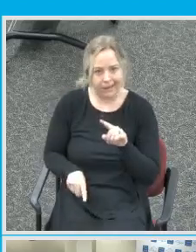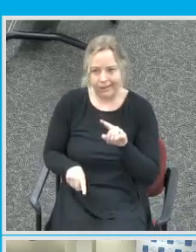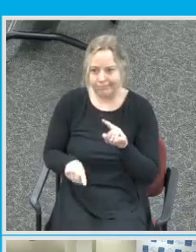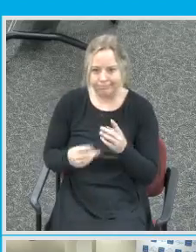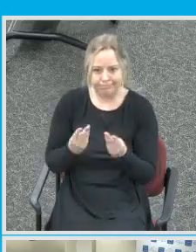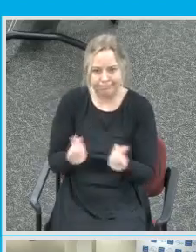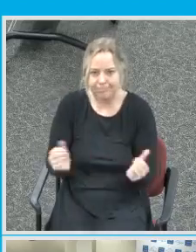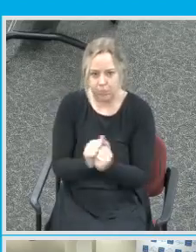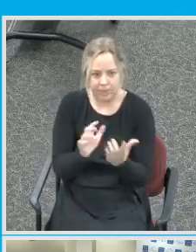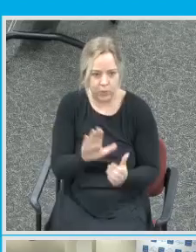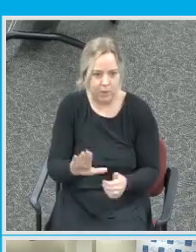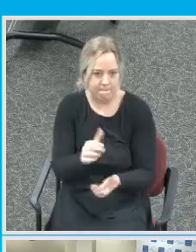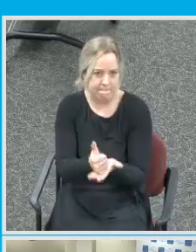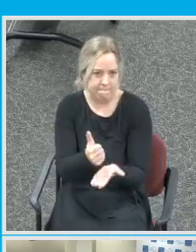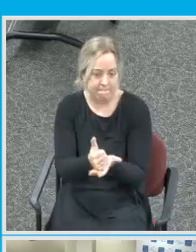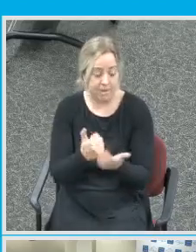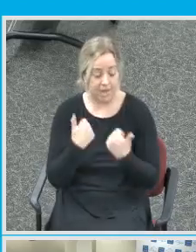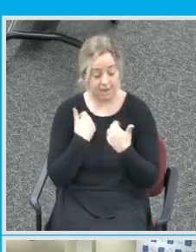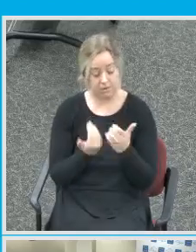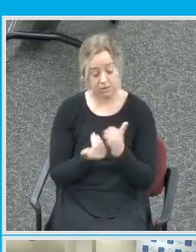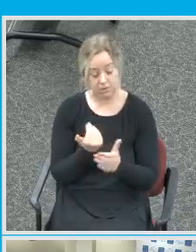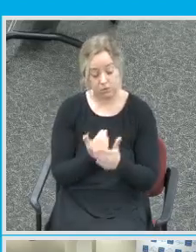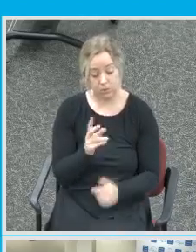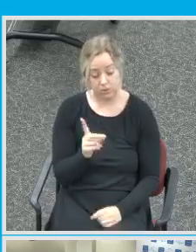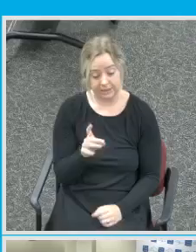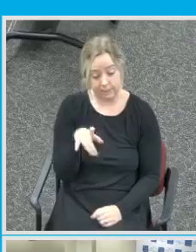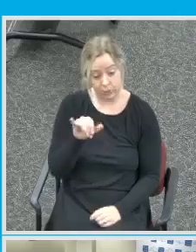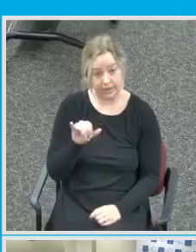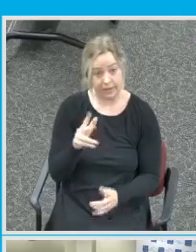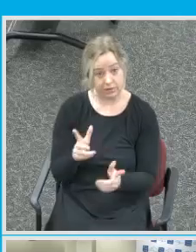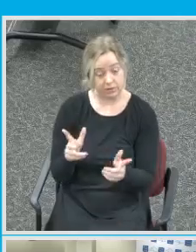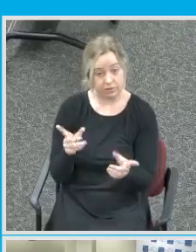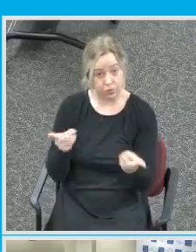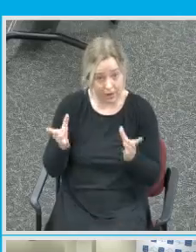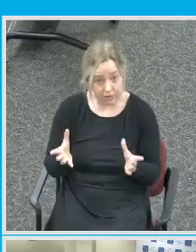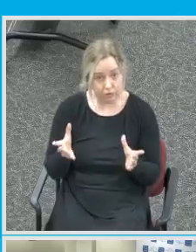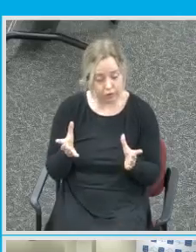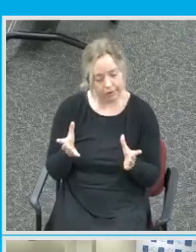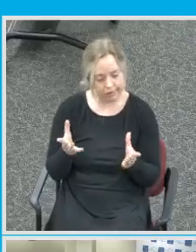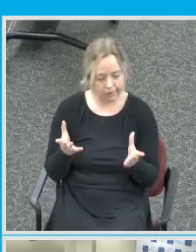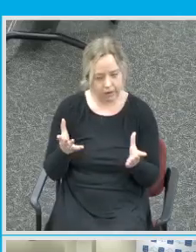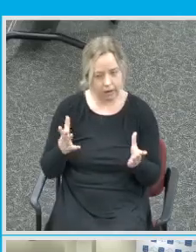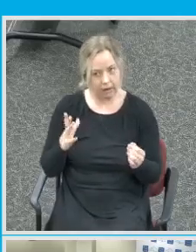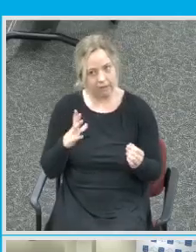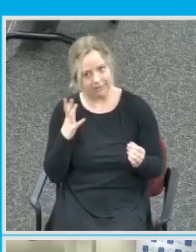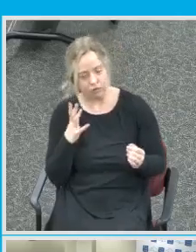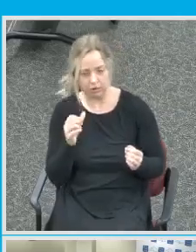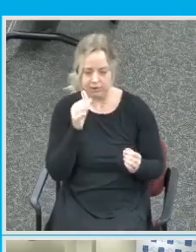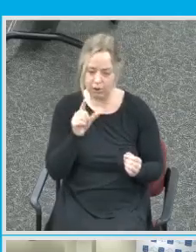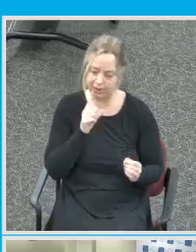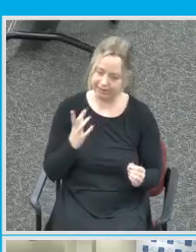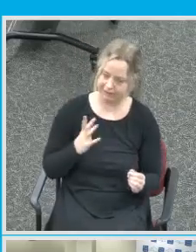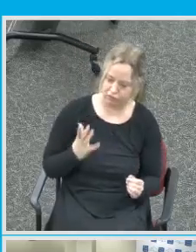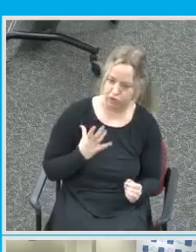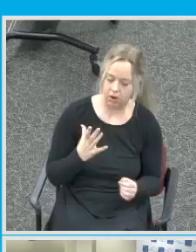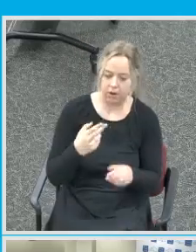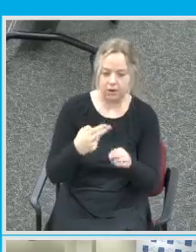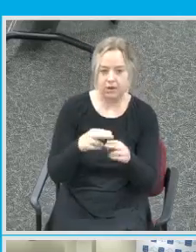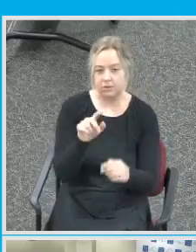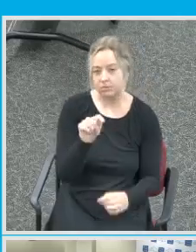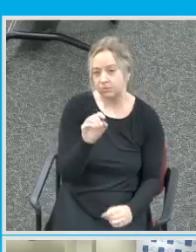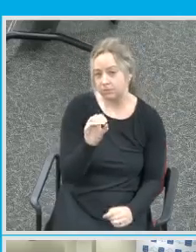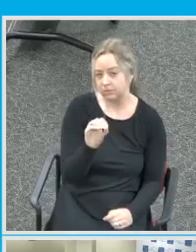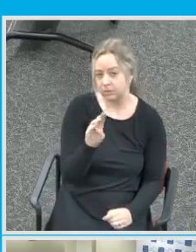deputy director. This news is officially unofficial, but we're asking Toby Blanchard, who some of you may be familiar